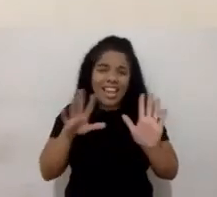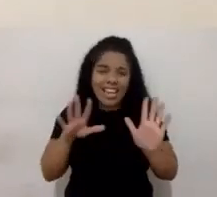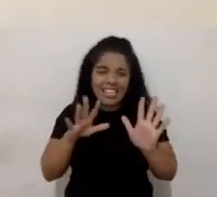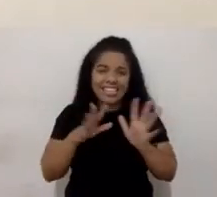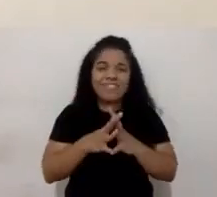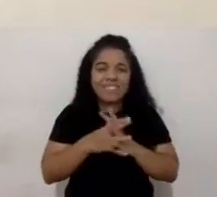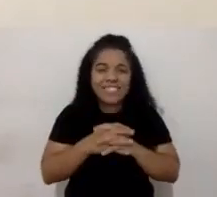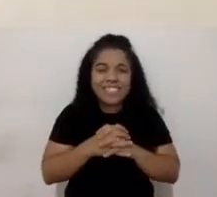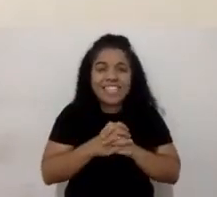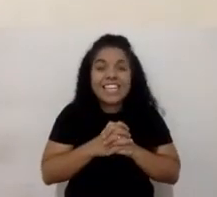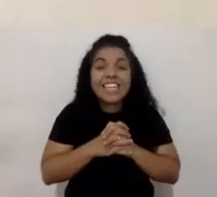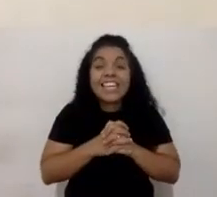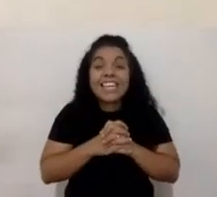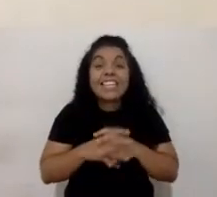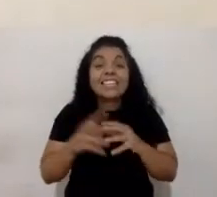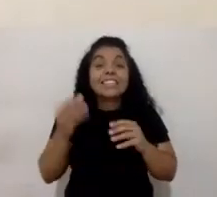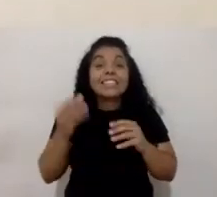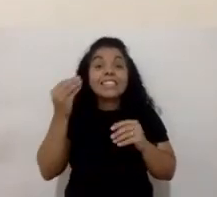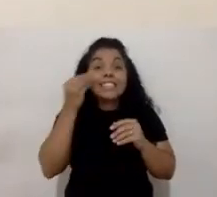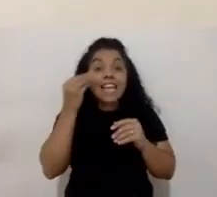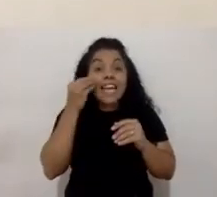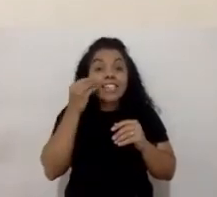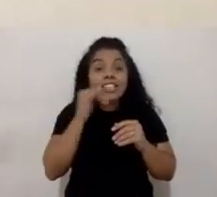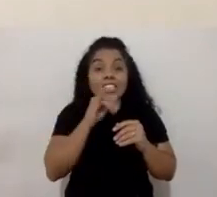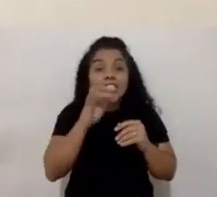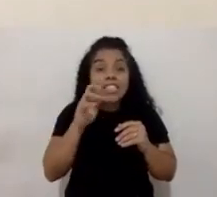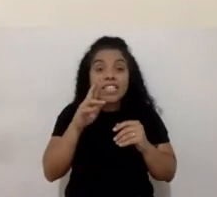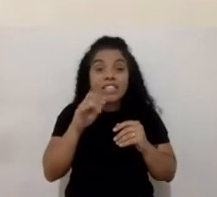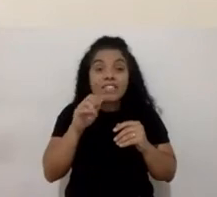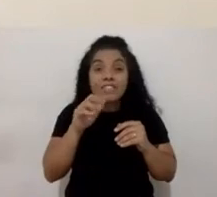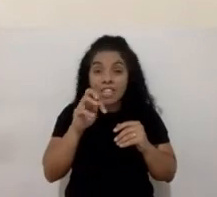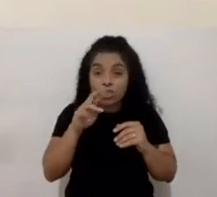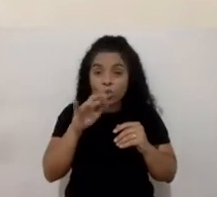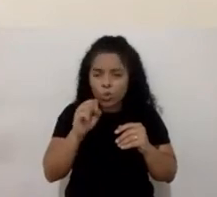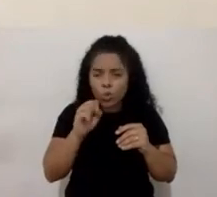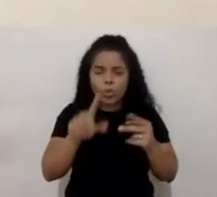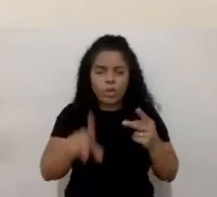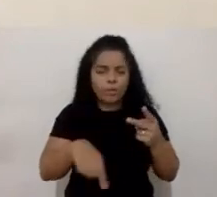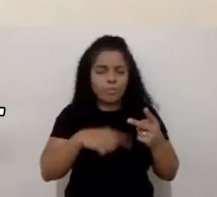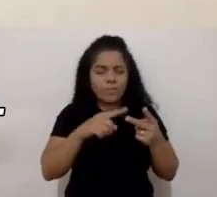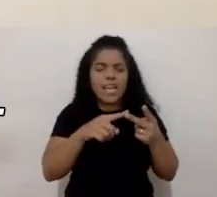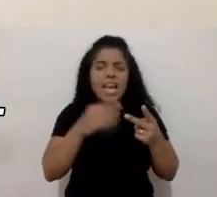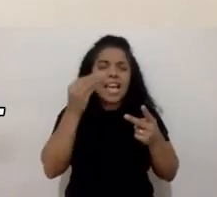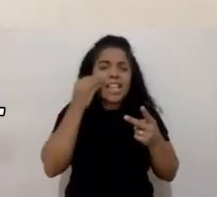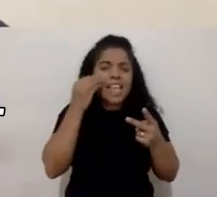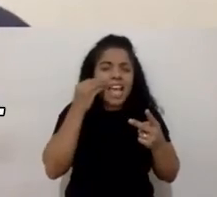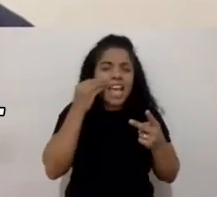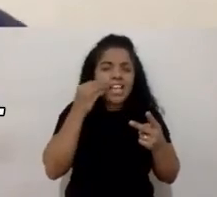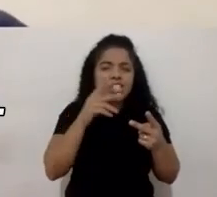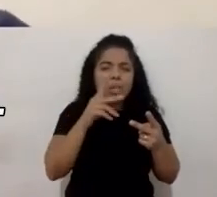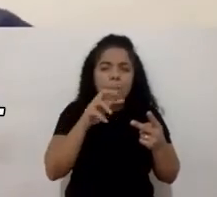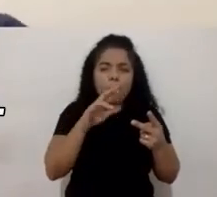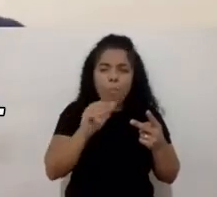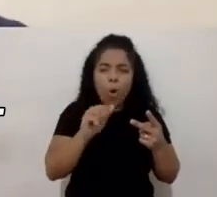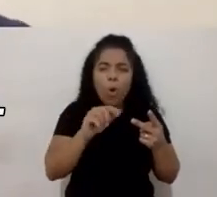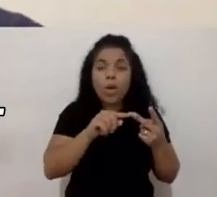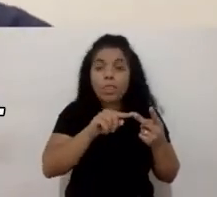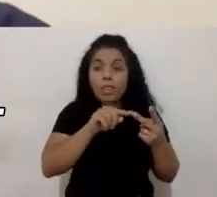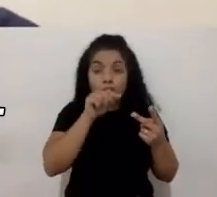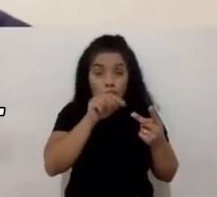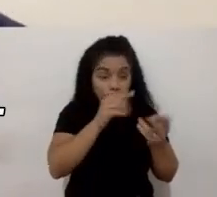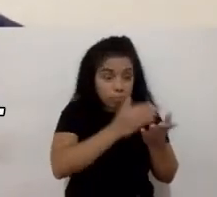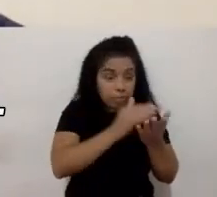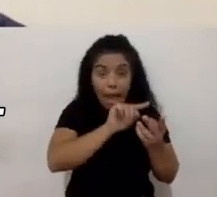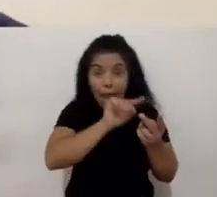end-to-end tests on a staging environment can be very costly and hard to maintain. false negatives and positives can be